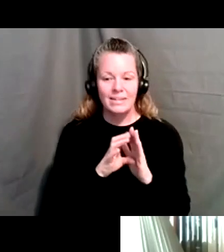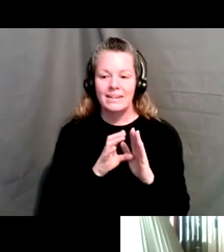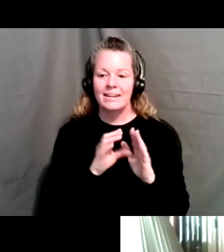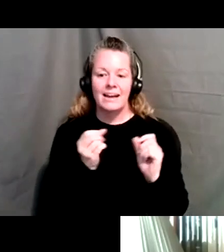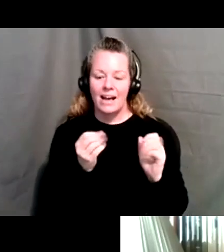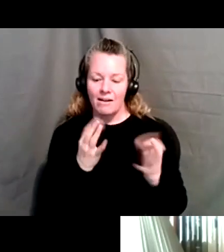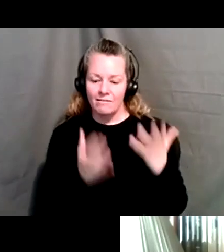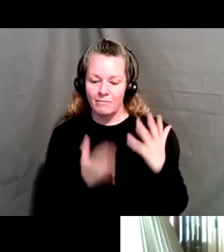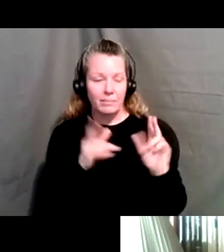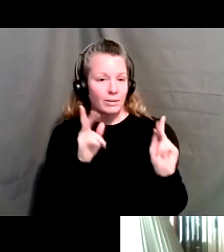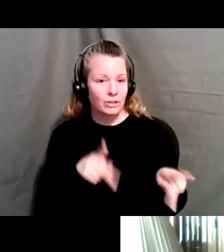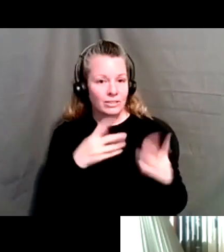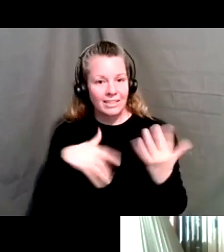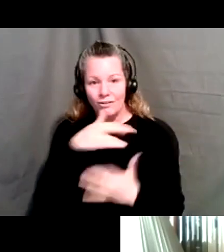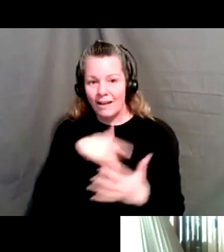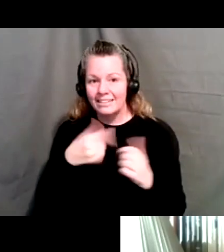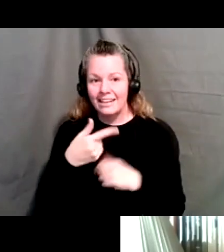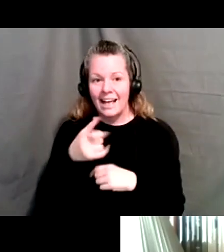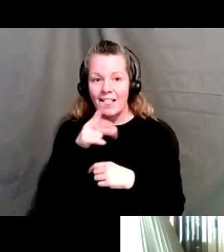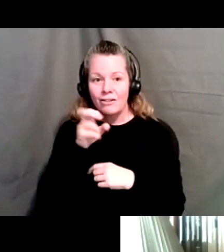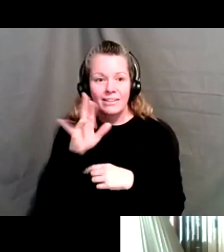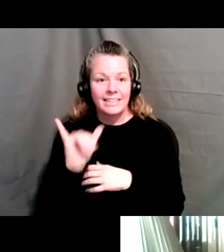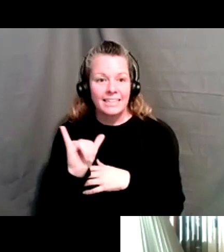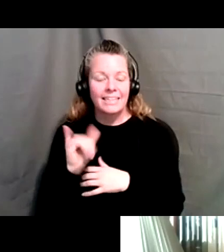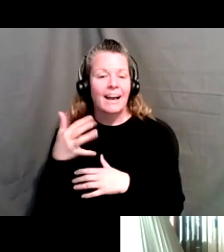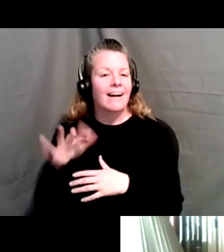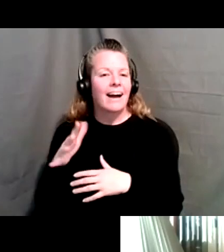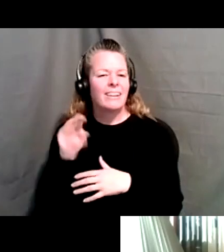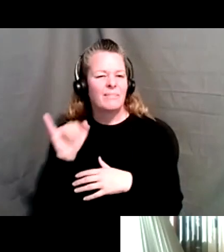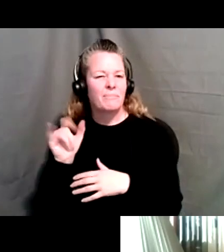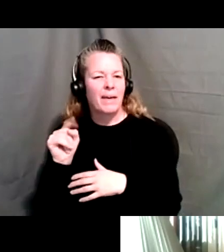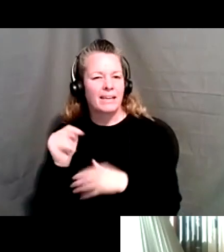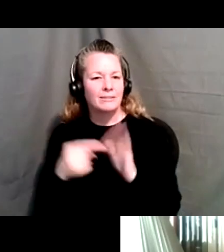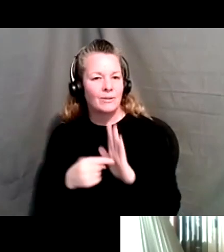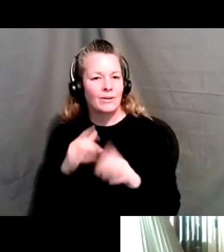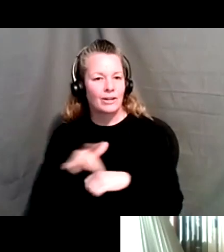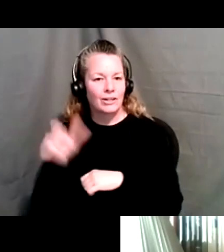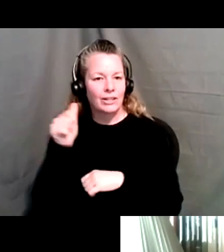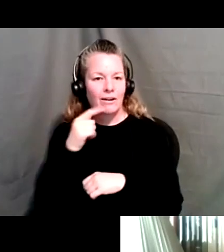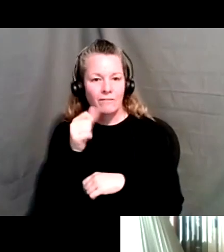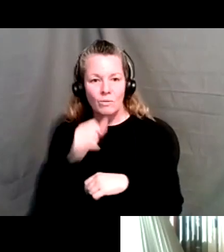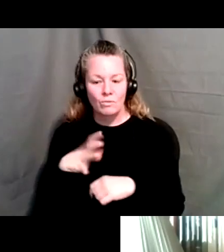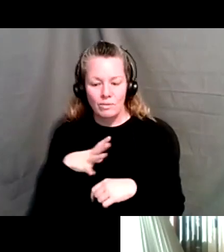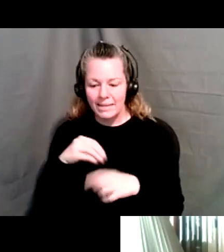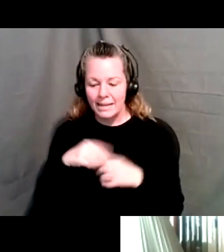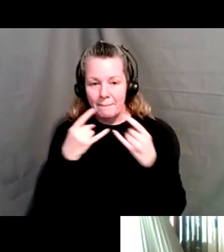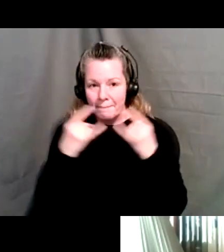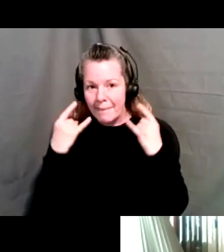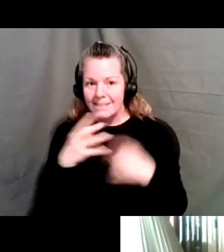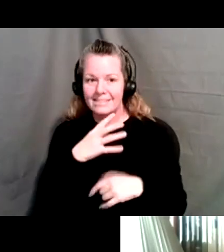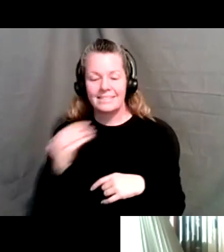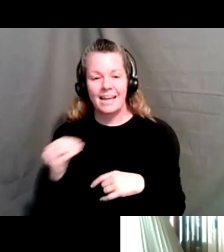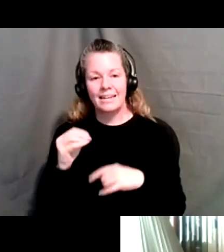person interacting at a gallery, kind of like what Matt showed earlier of a woman being masked and observing